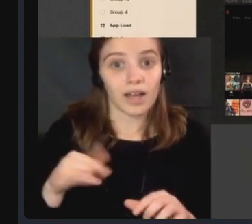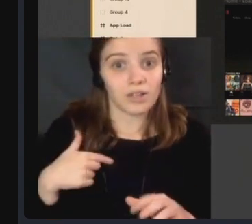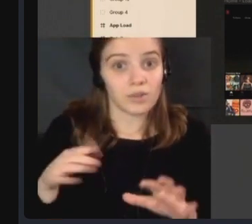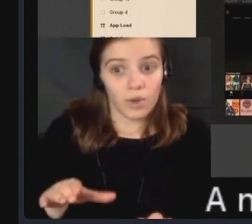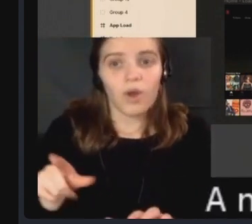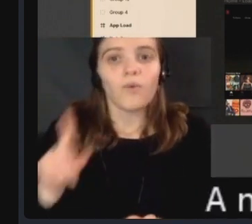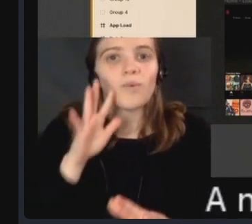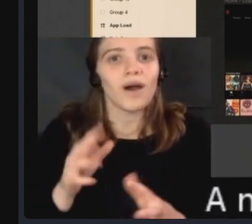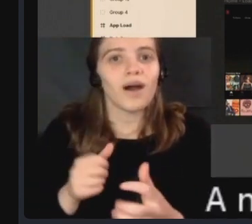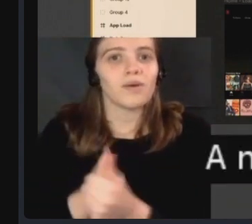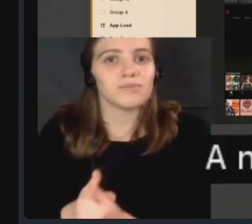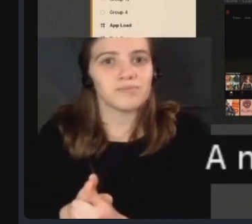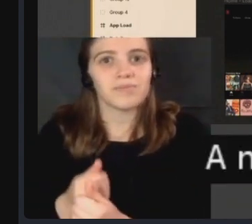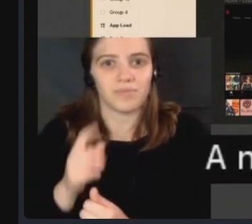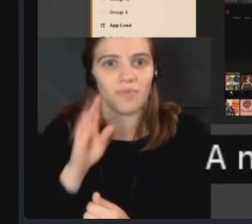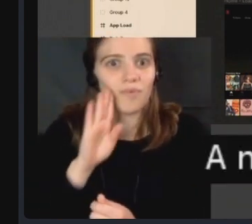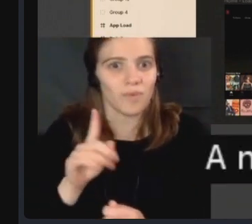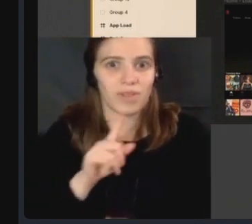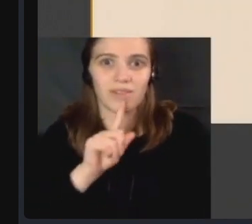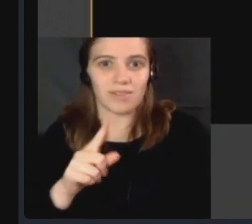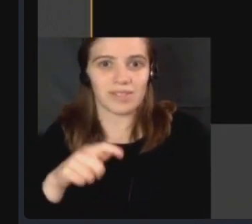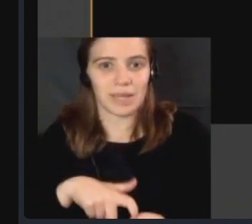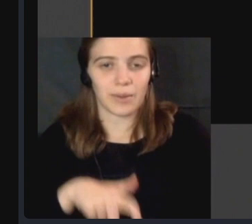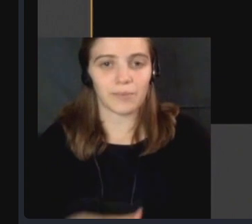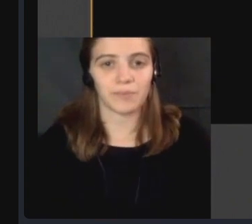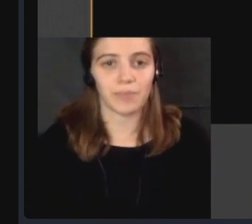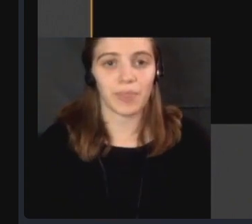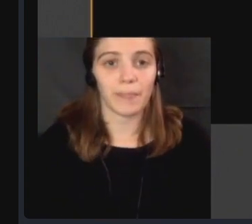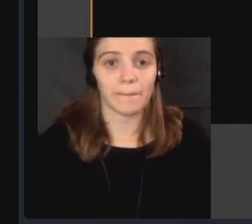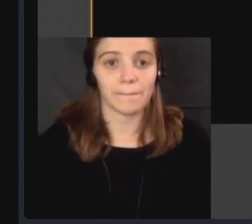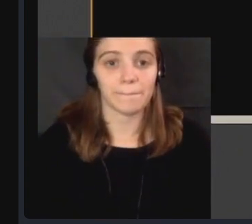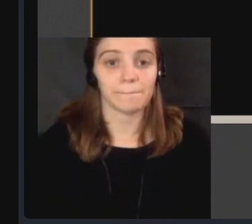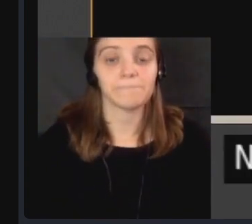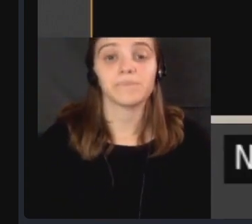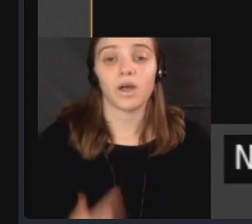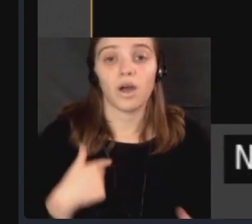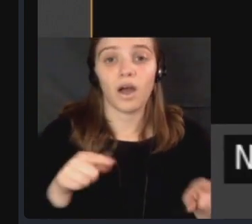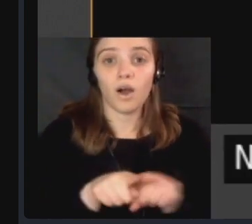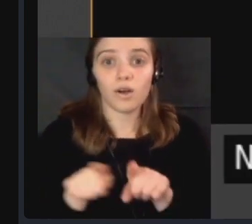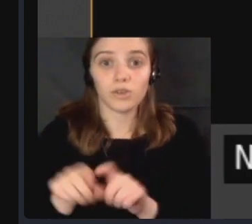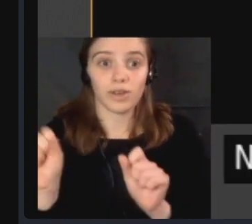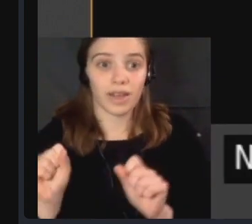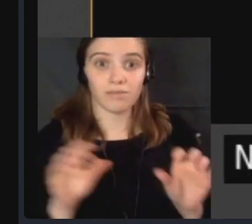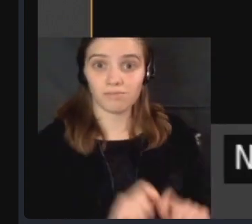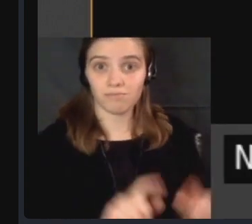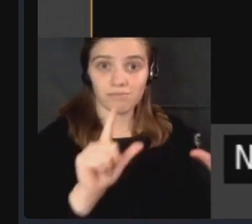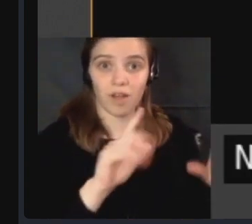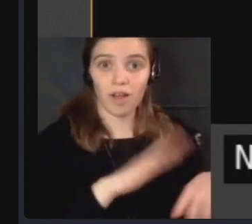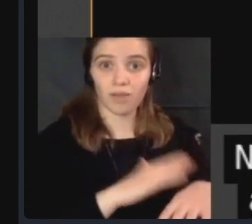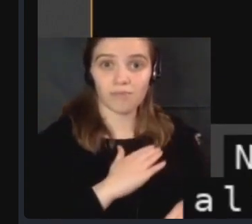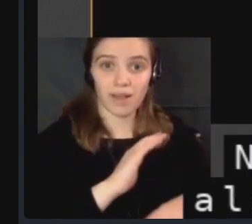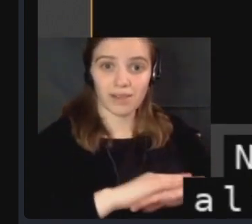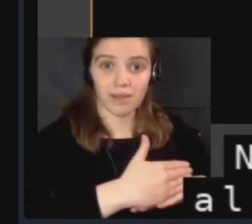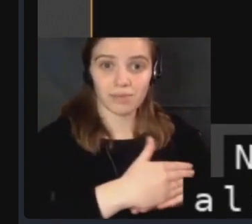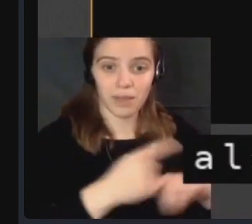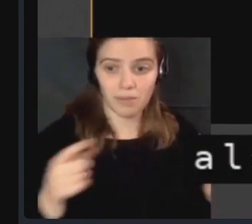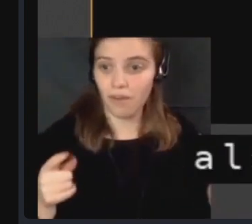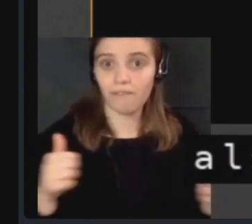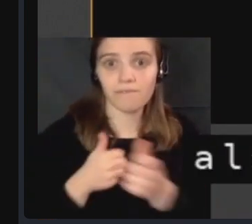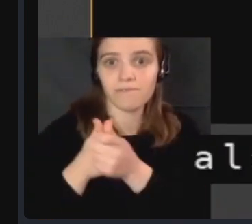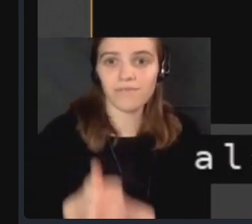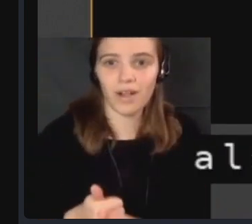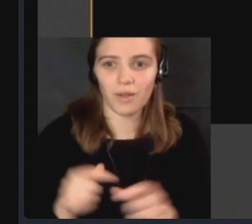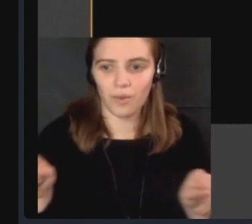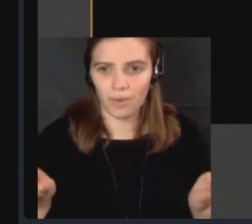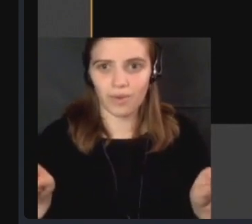live. Now, not only that, Il y a une vidéo? but I can also go to my computer Une vidéo? and I can follow myself. So this is an excellent